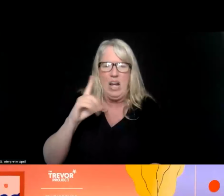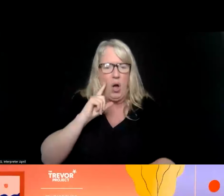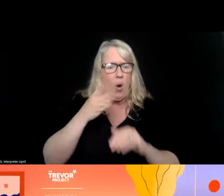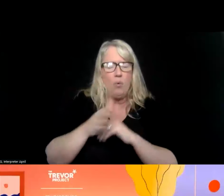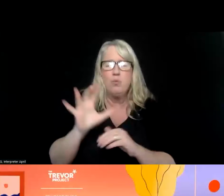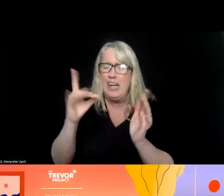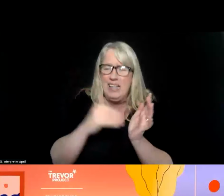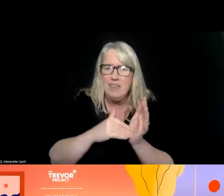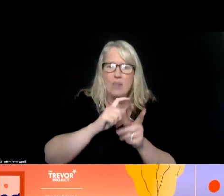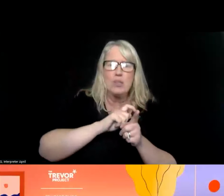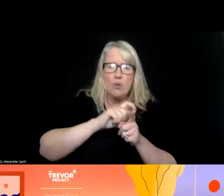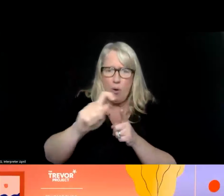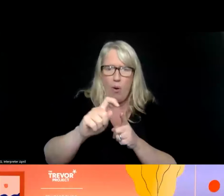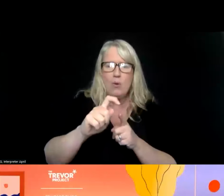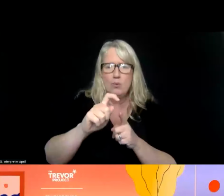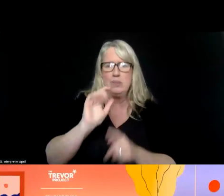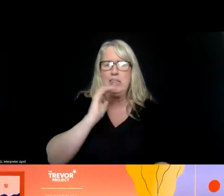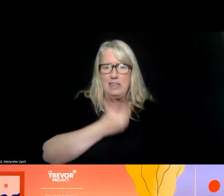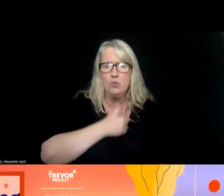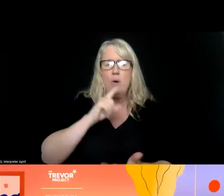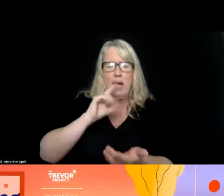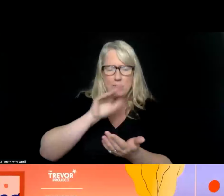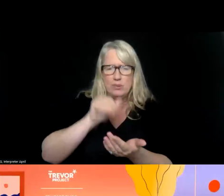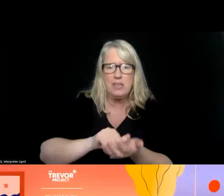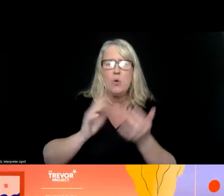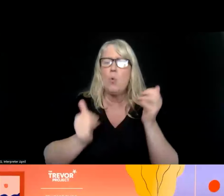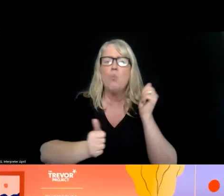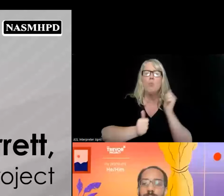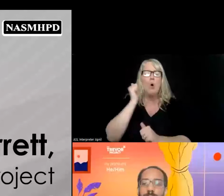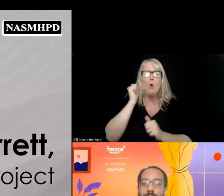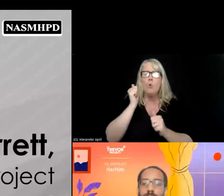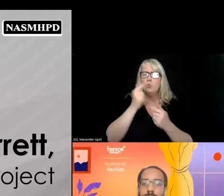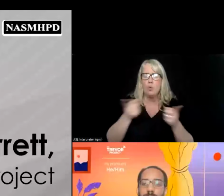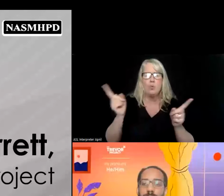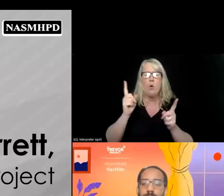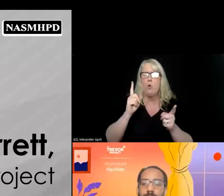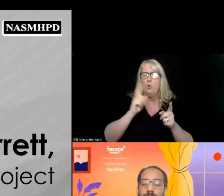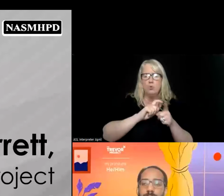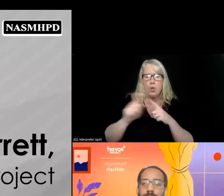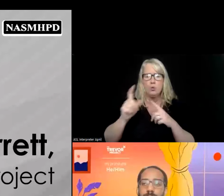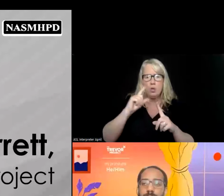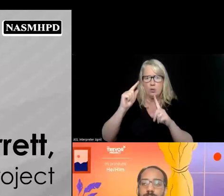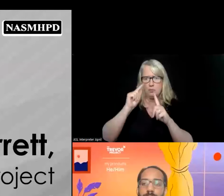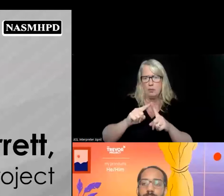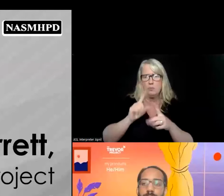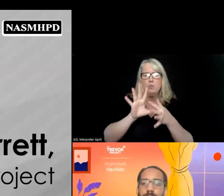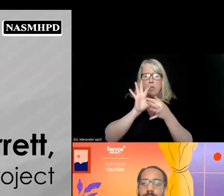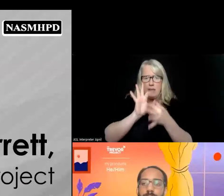8,000 calls that have come into our center. And most of these calls are specifically related to